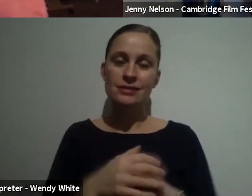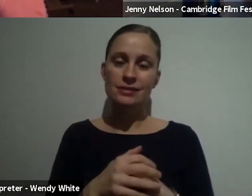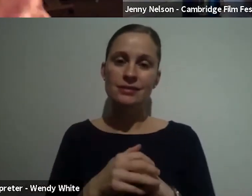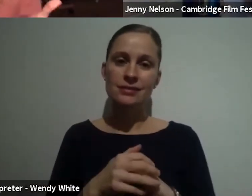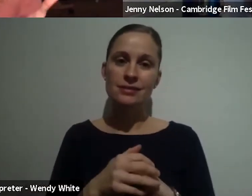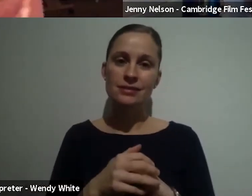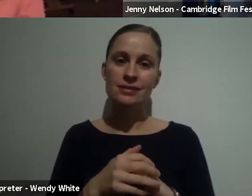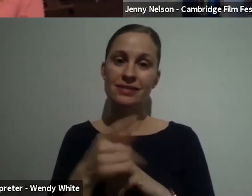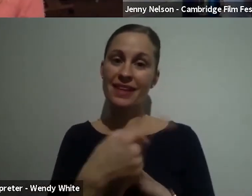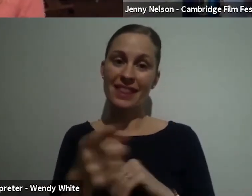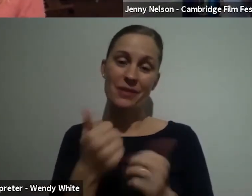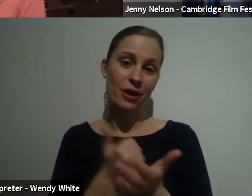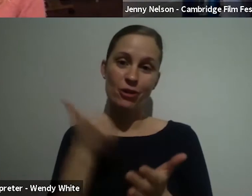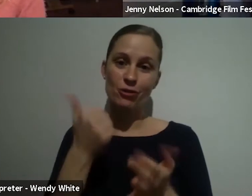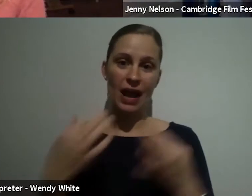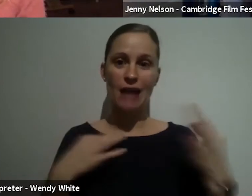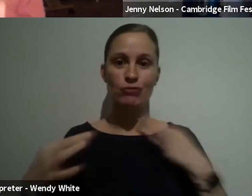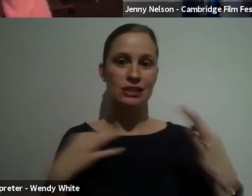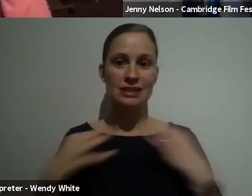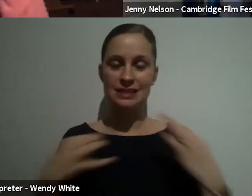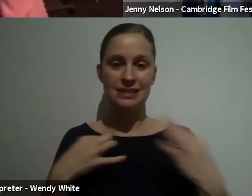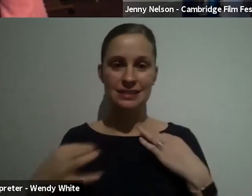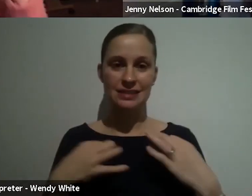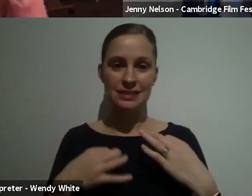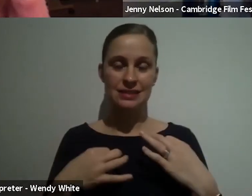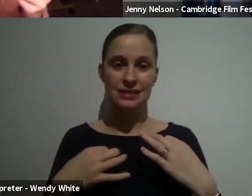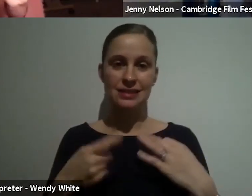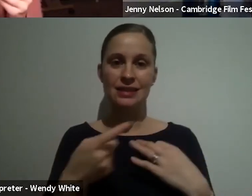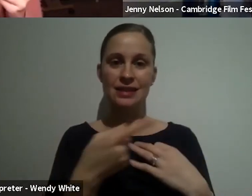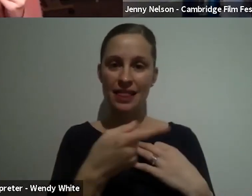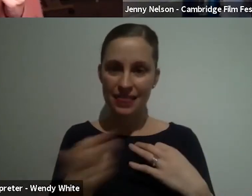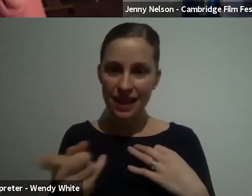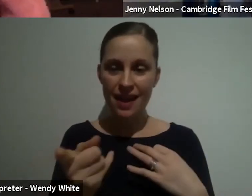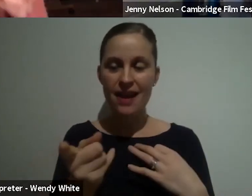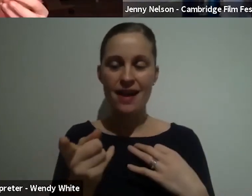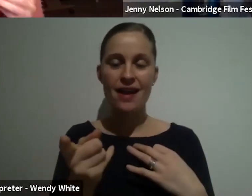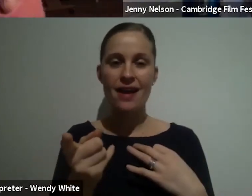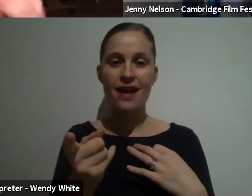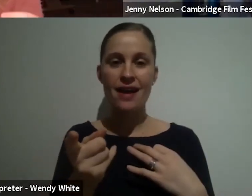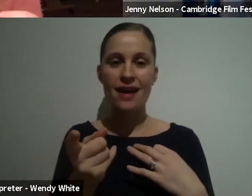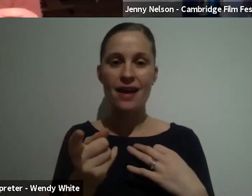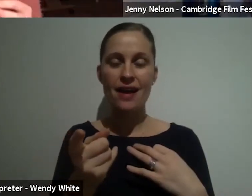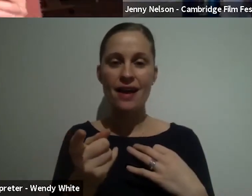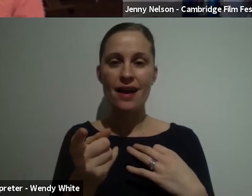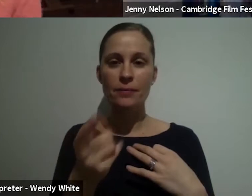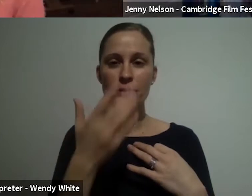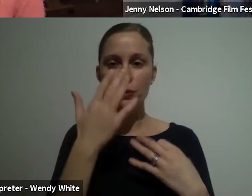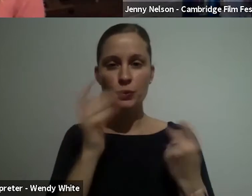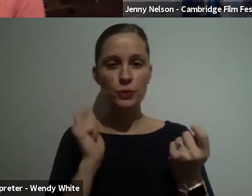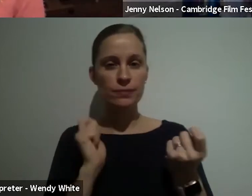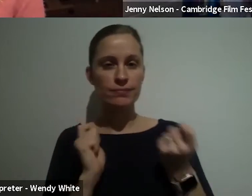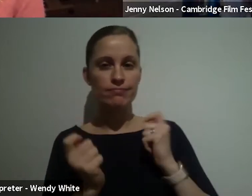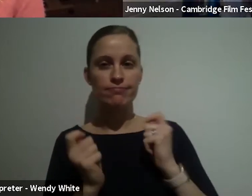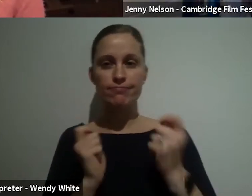they are great actresses, because they really were able to modulate their emotions and